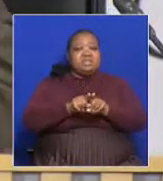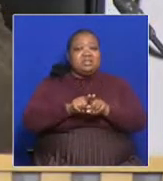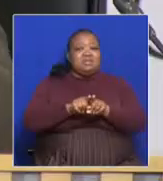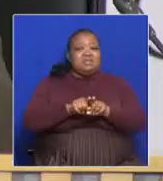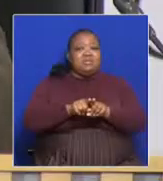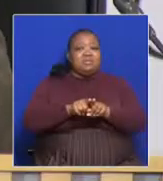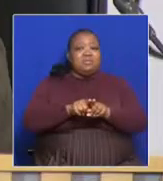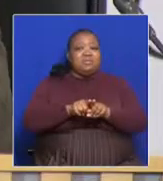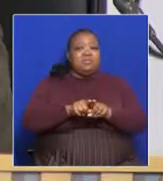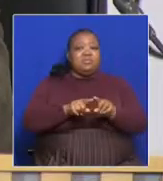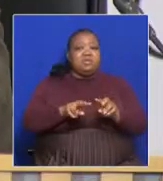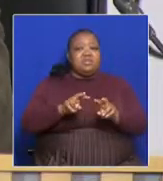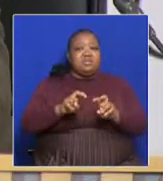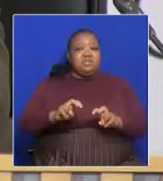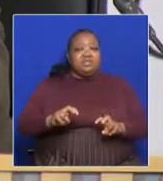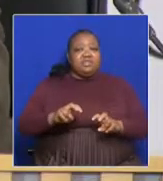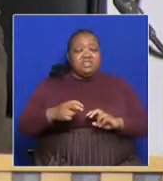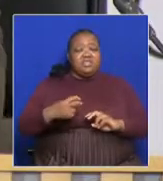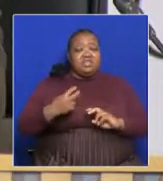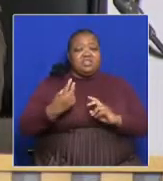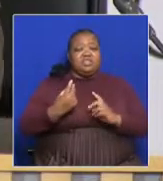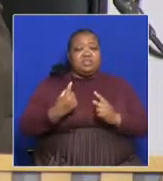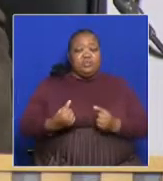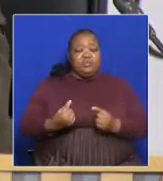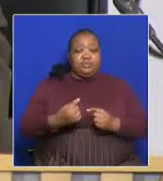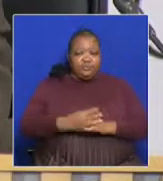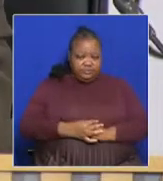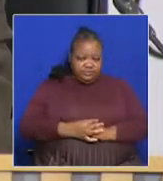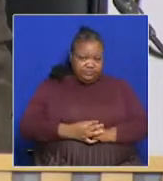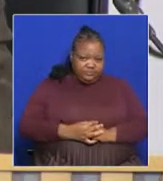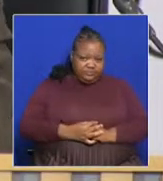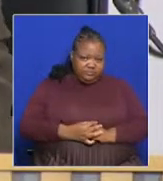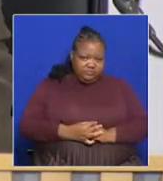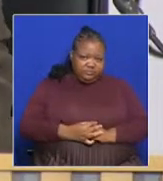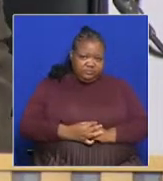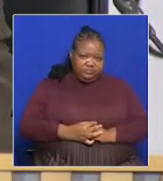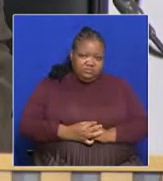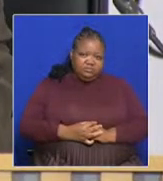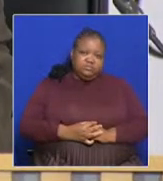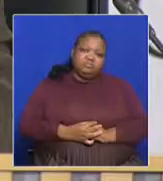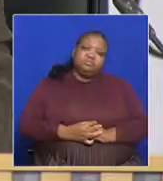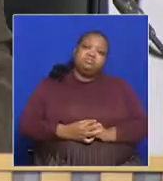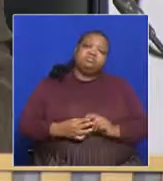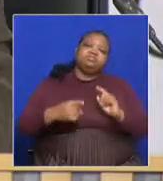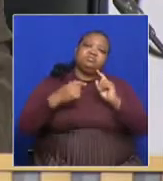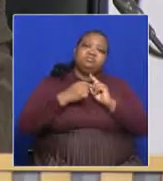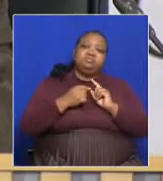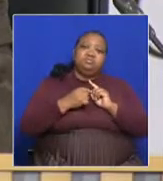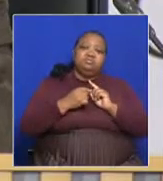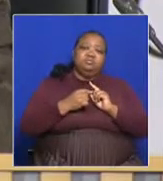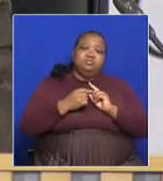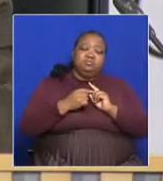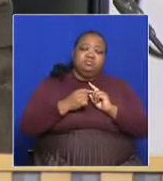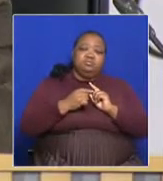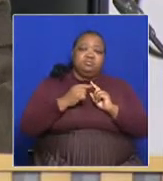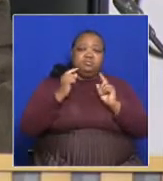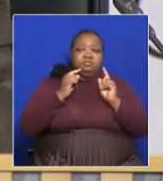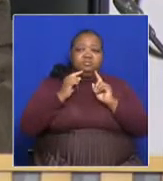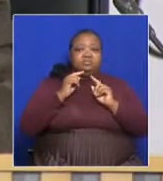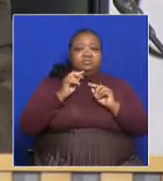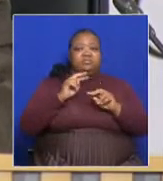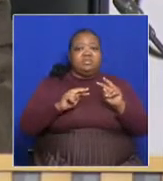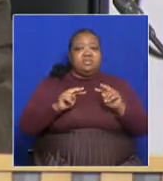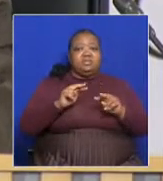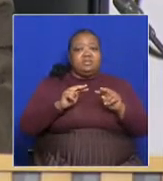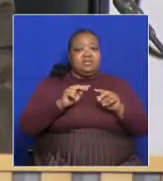investigation. So now, he must be confusing, because he's talking about, I was not aware of the inspection that allegedly took